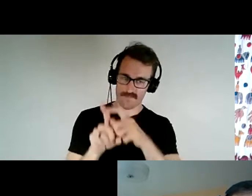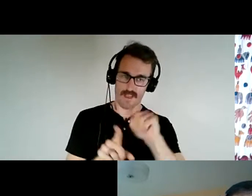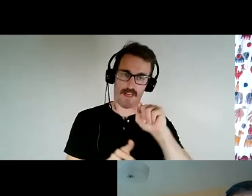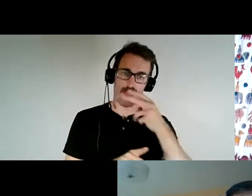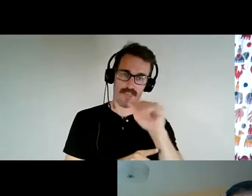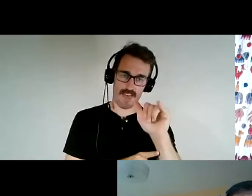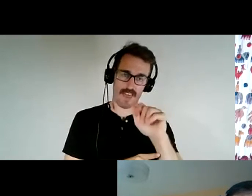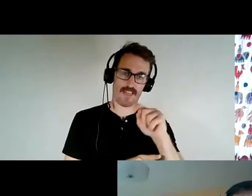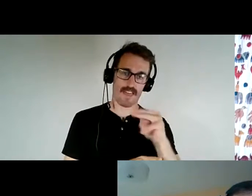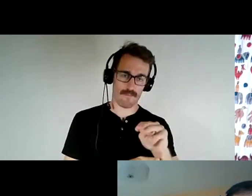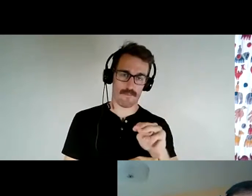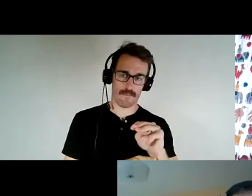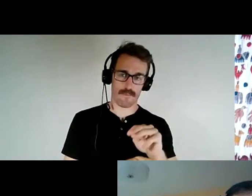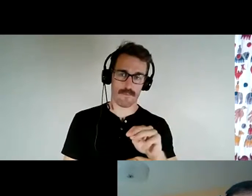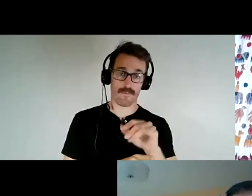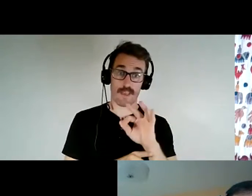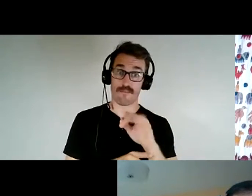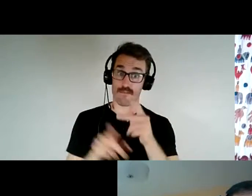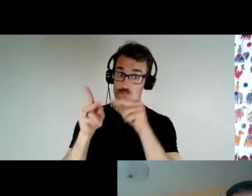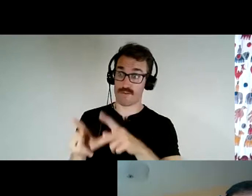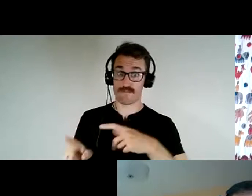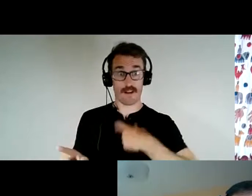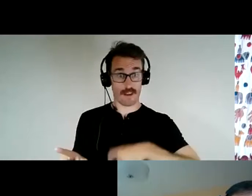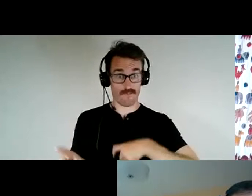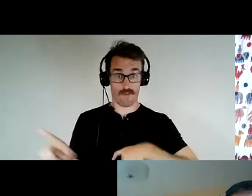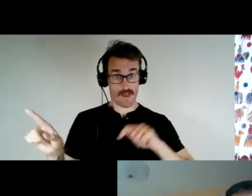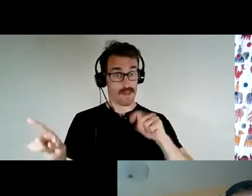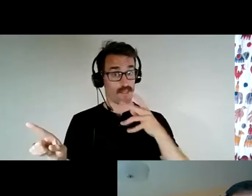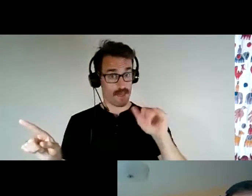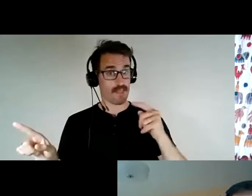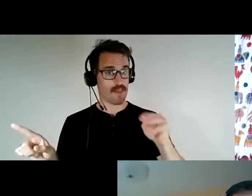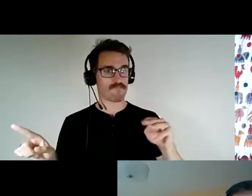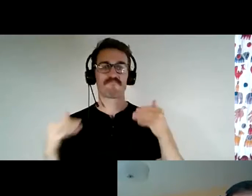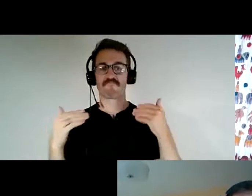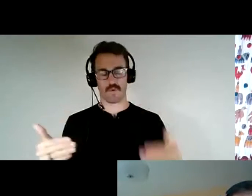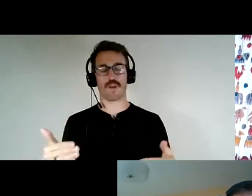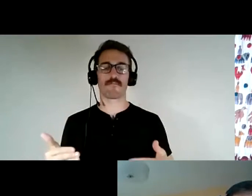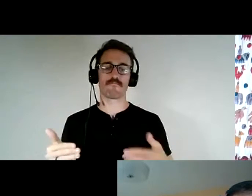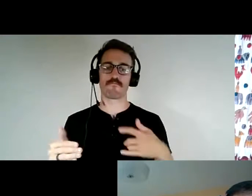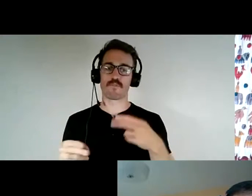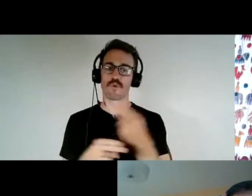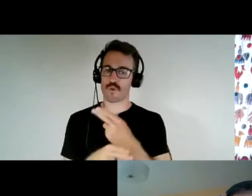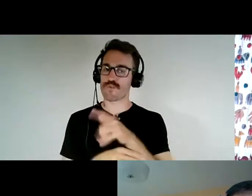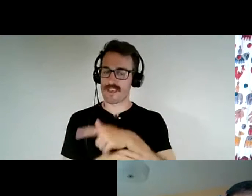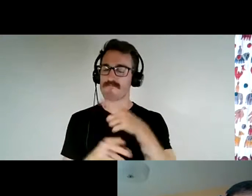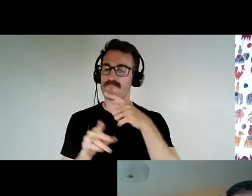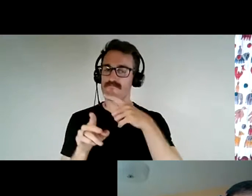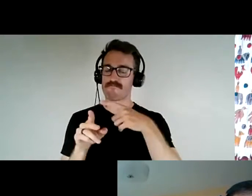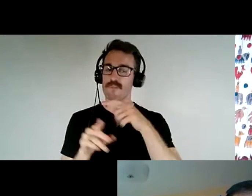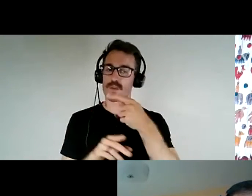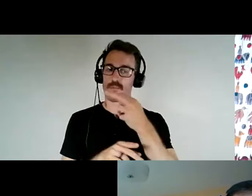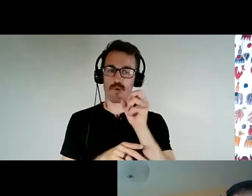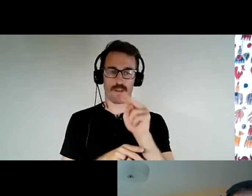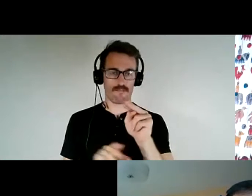But also, if a person identifies as they or them, that's when you use they or them. So it's about a broader movement